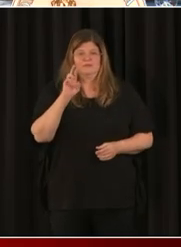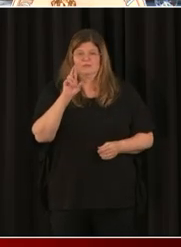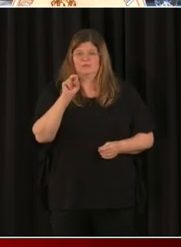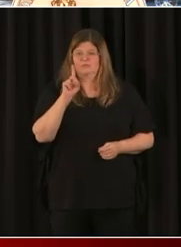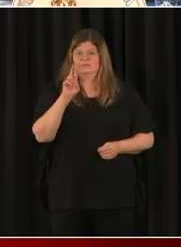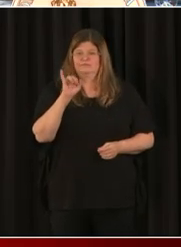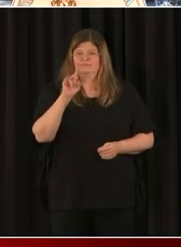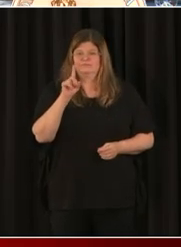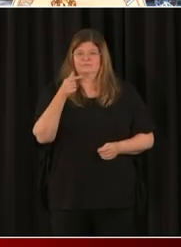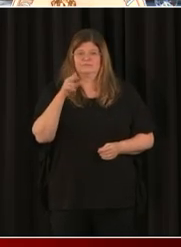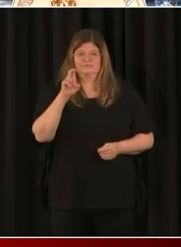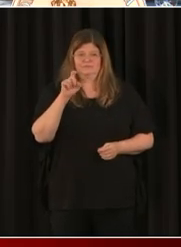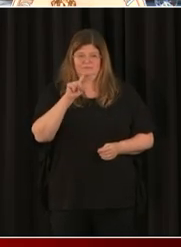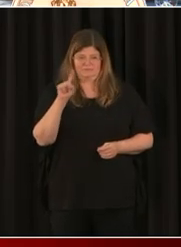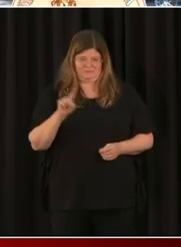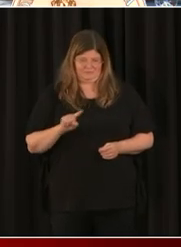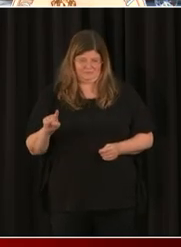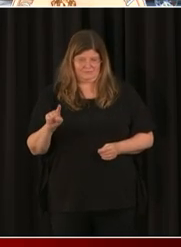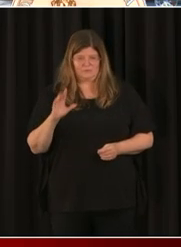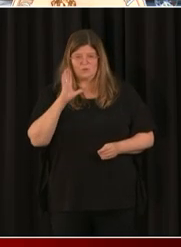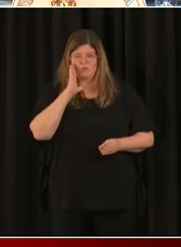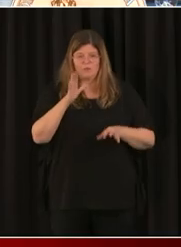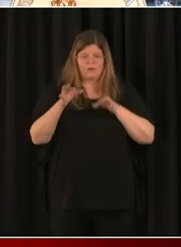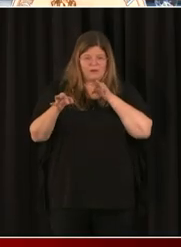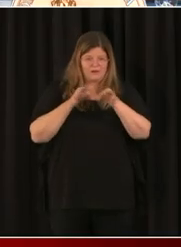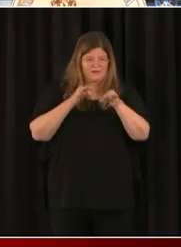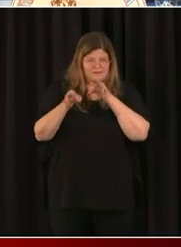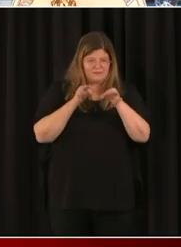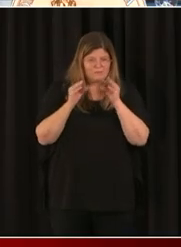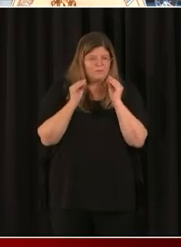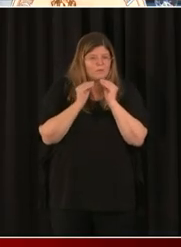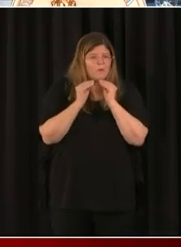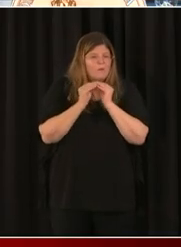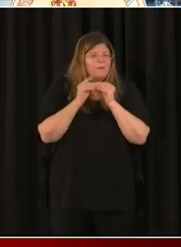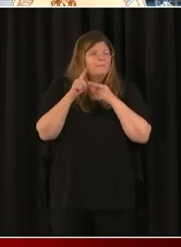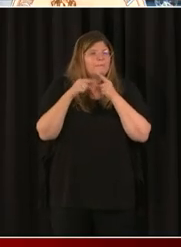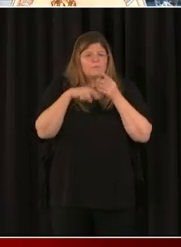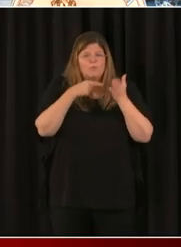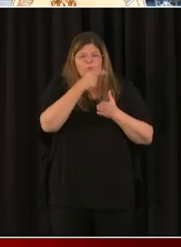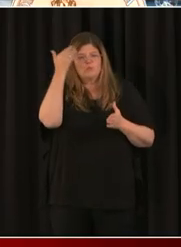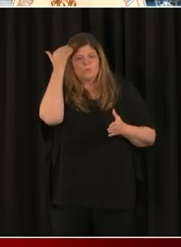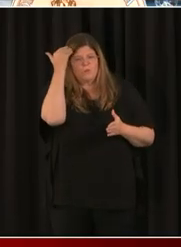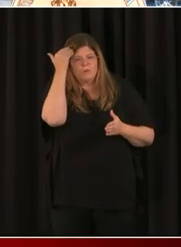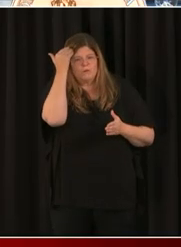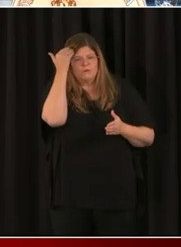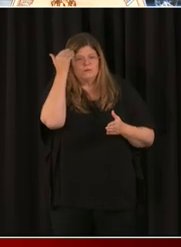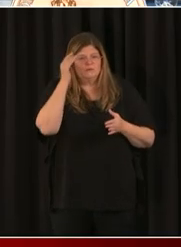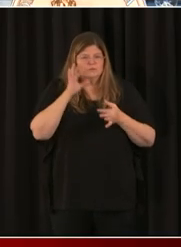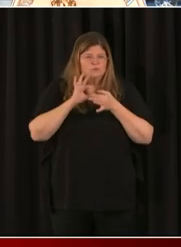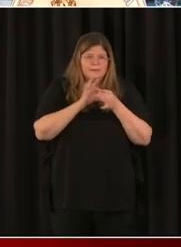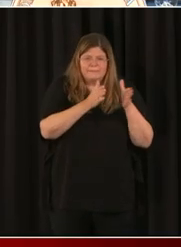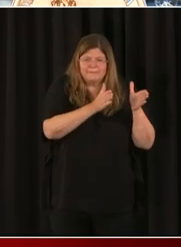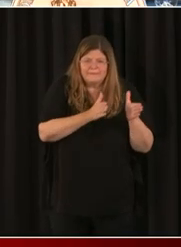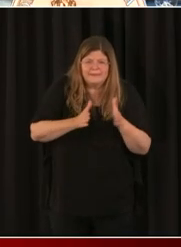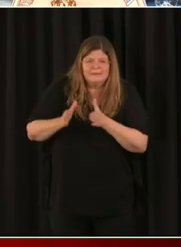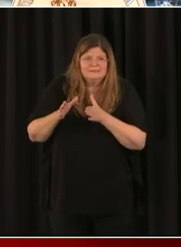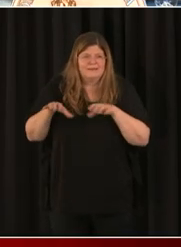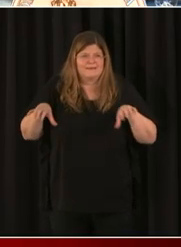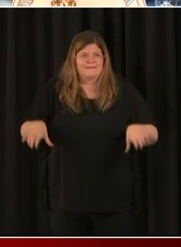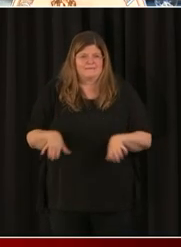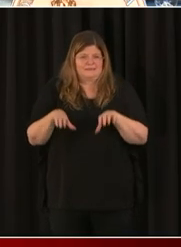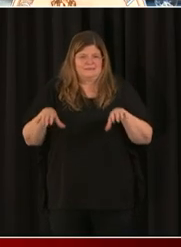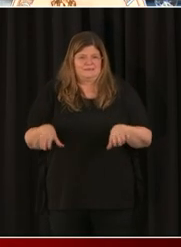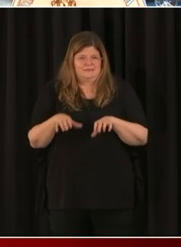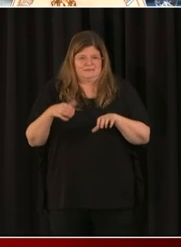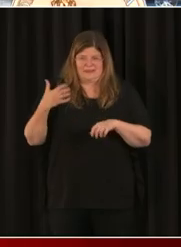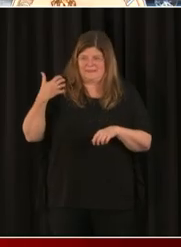to talk a little bit about what we know about planned activity.